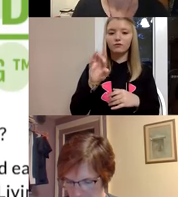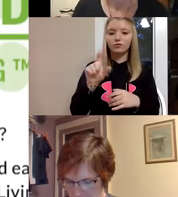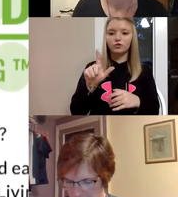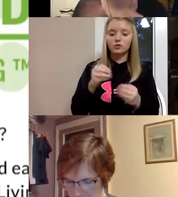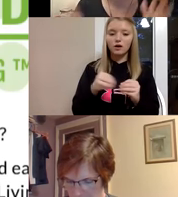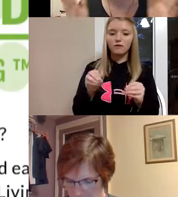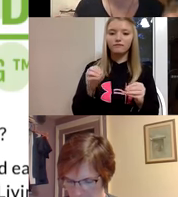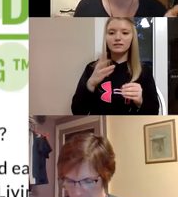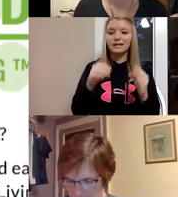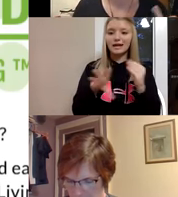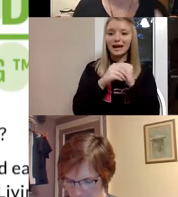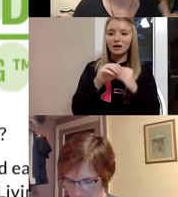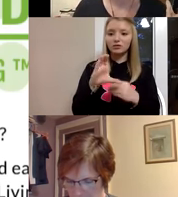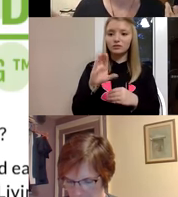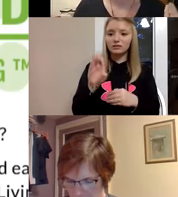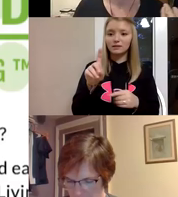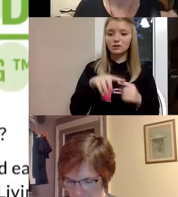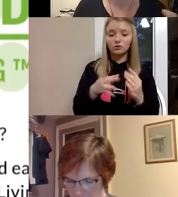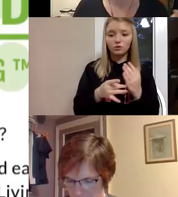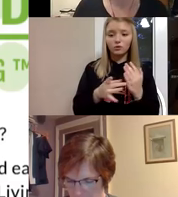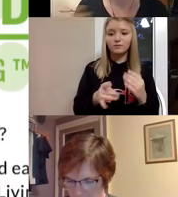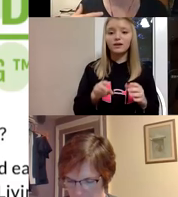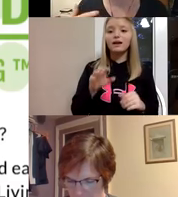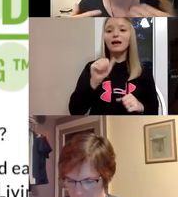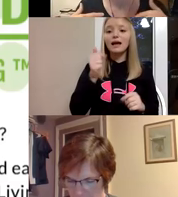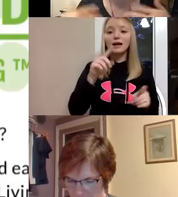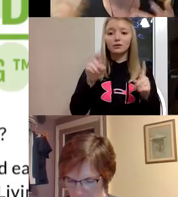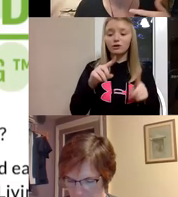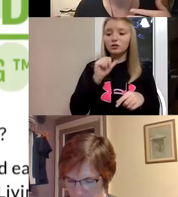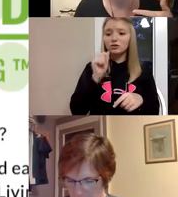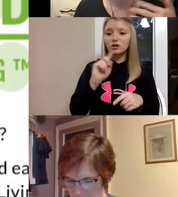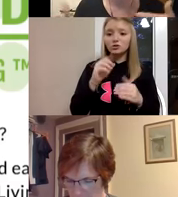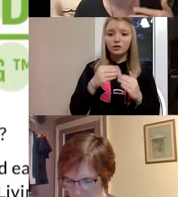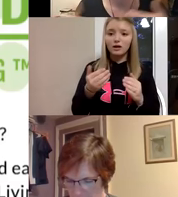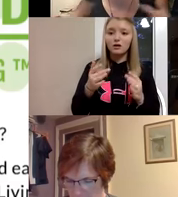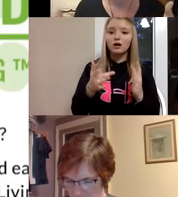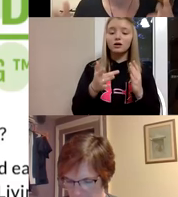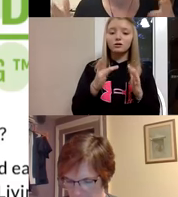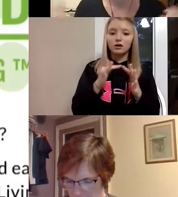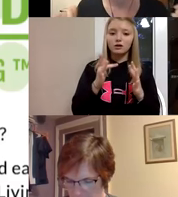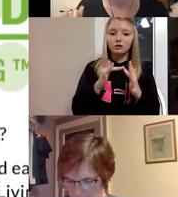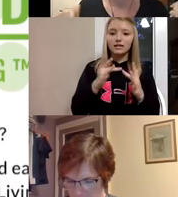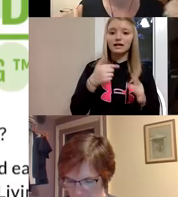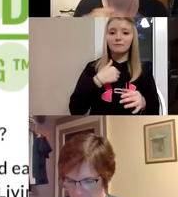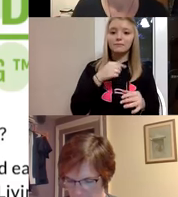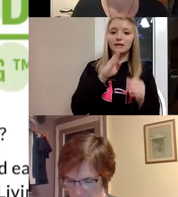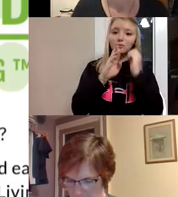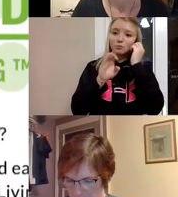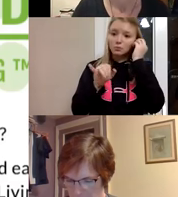If you have any questions about this, if you're not sure how, just contact me or Brittaney or Corky. We are happy to